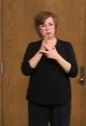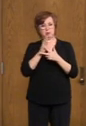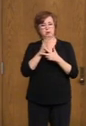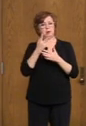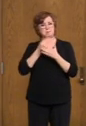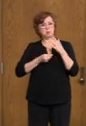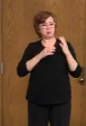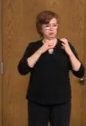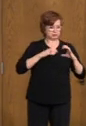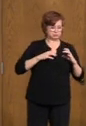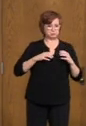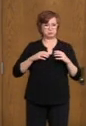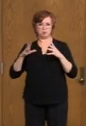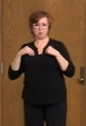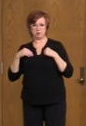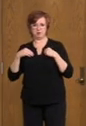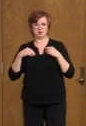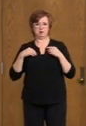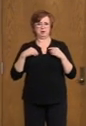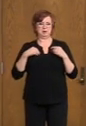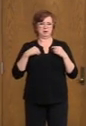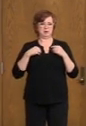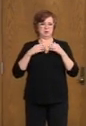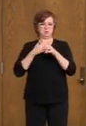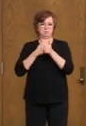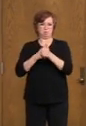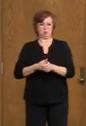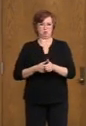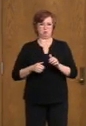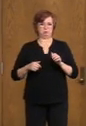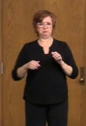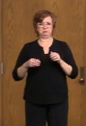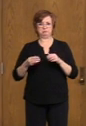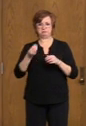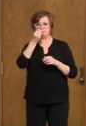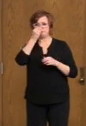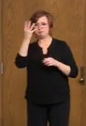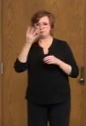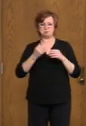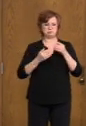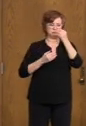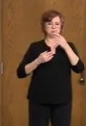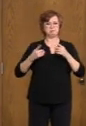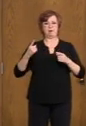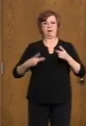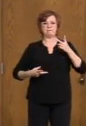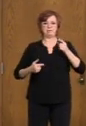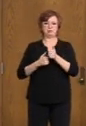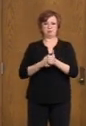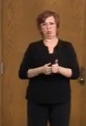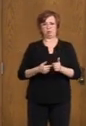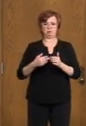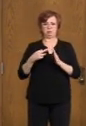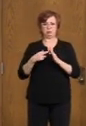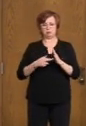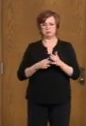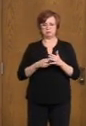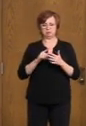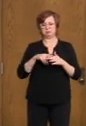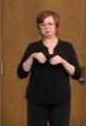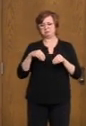complying, and there's a kind of a trend or a culture in some venues to repeatedly be not as stringent with the rules. And